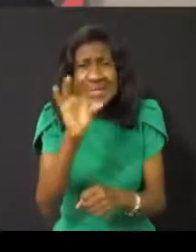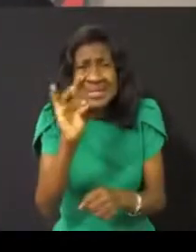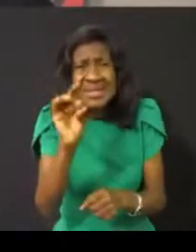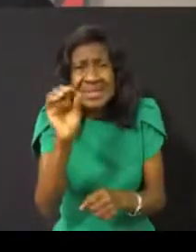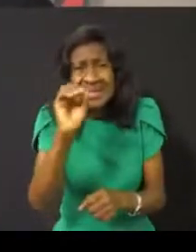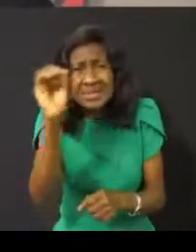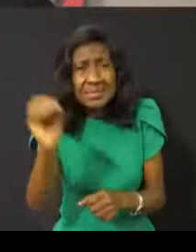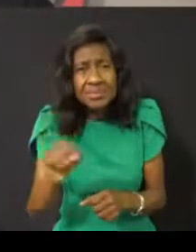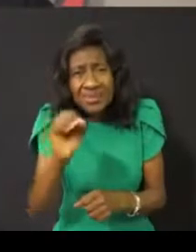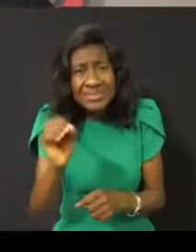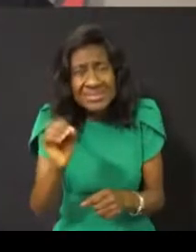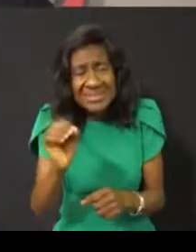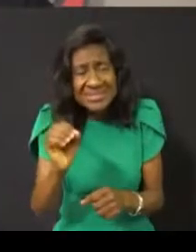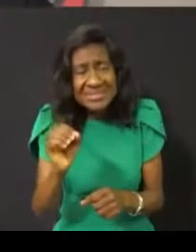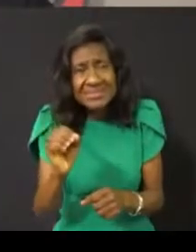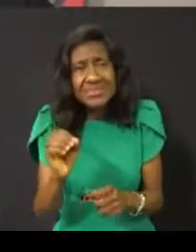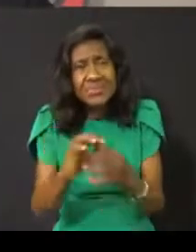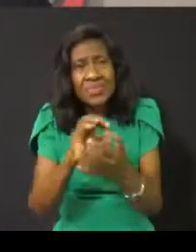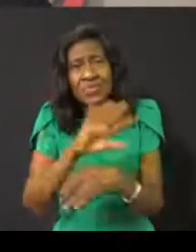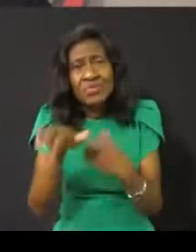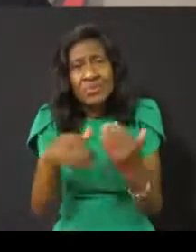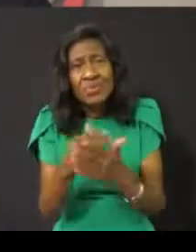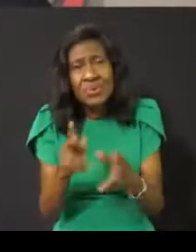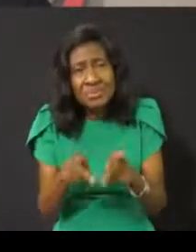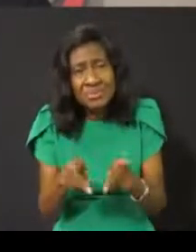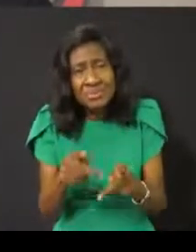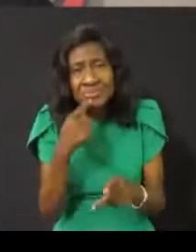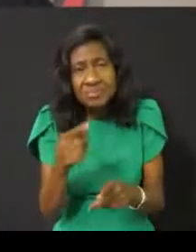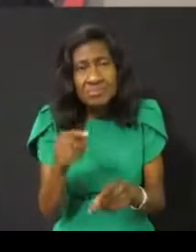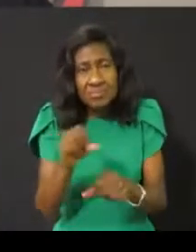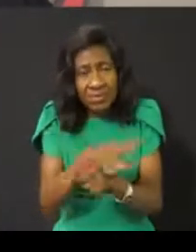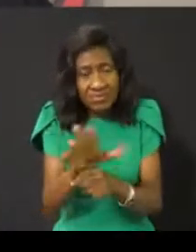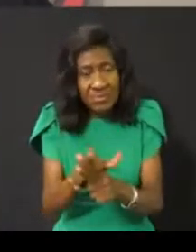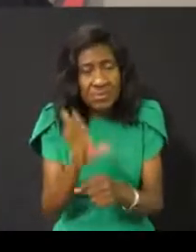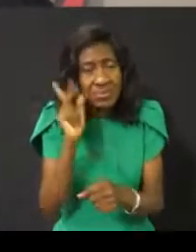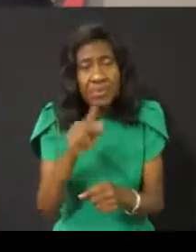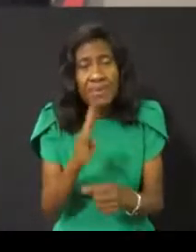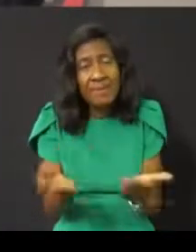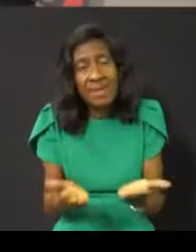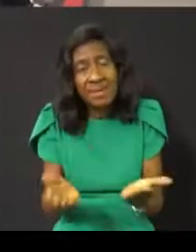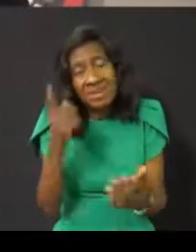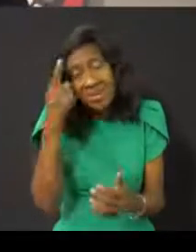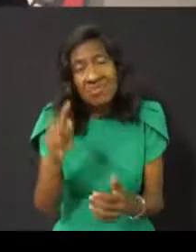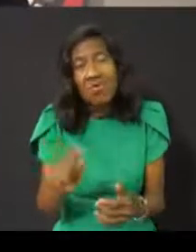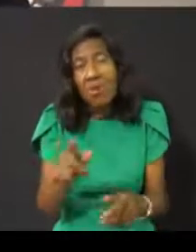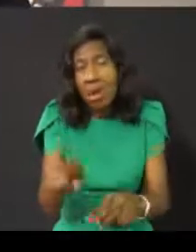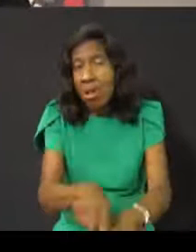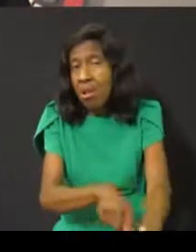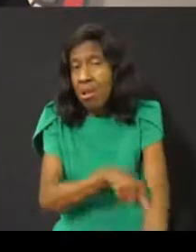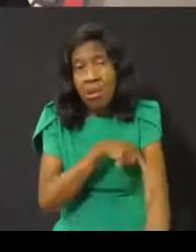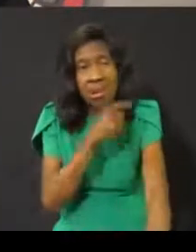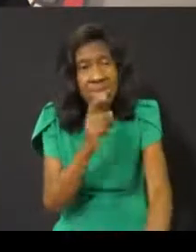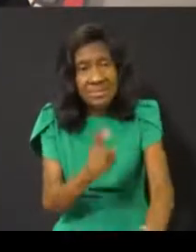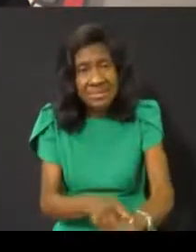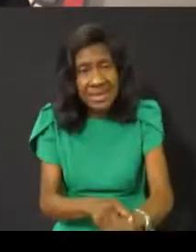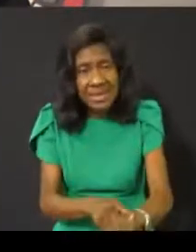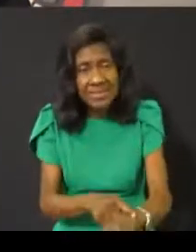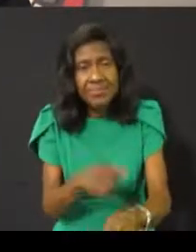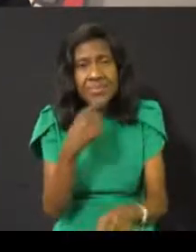will be with us for the foreseeable future. But we know there's no better time than